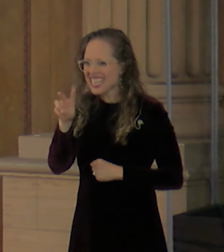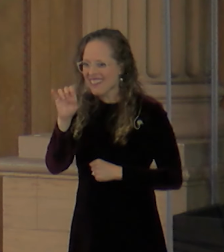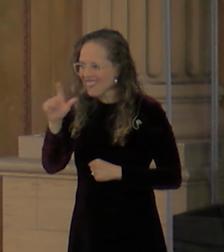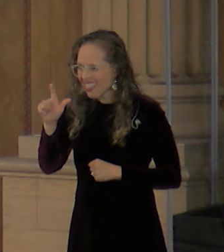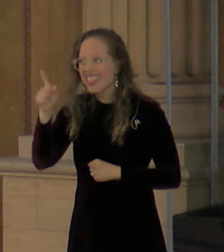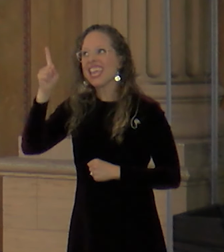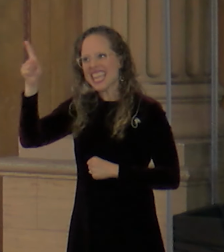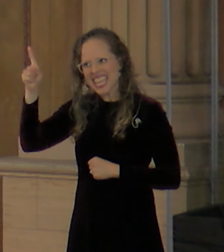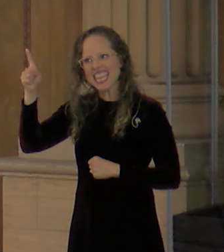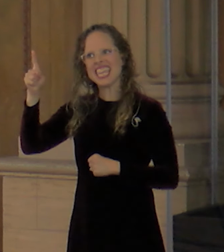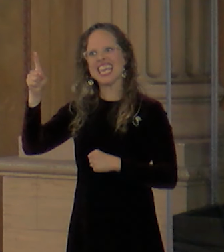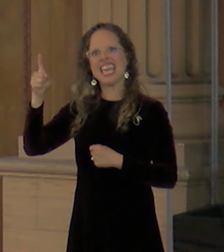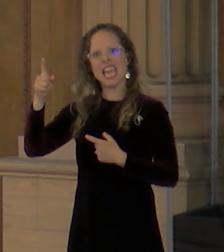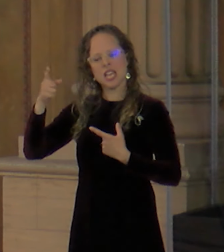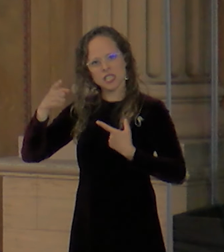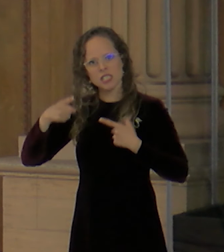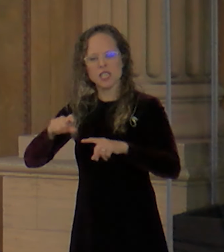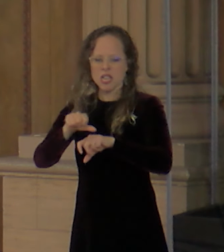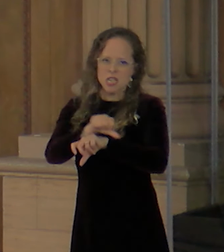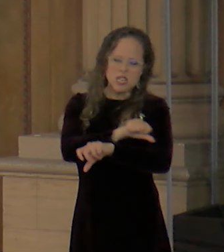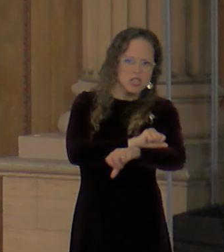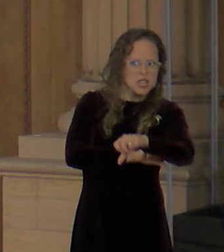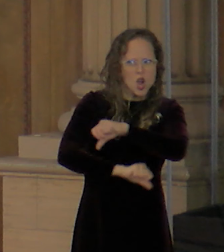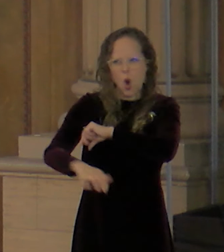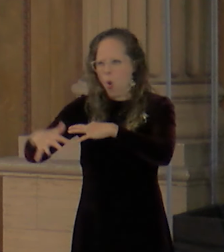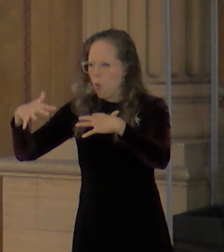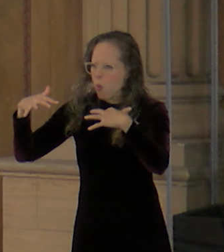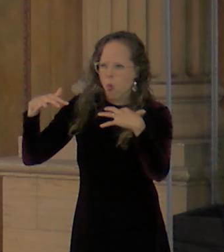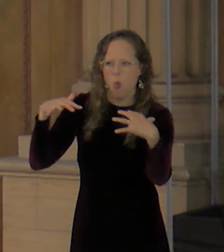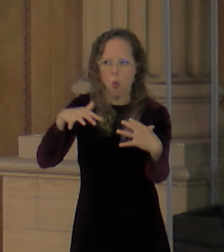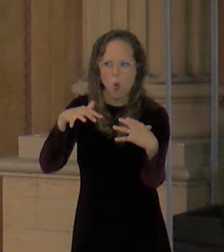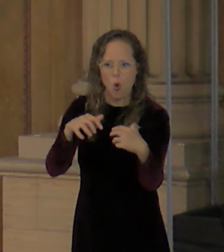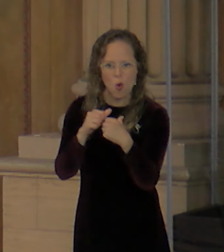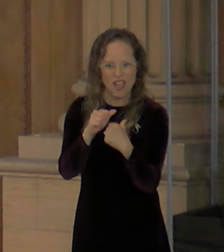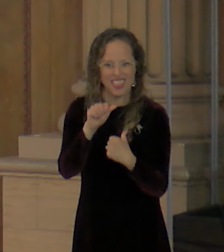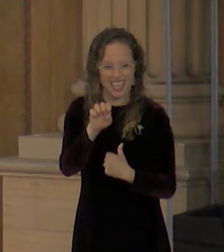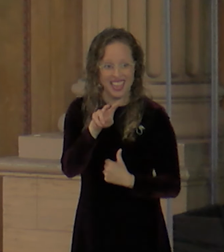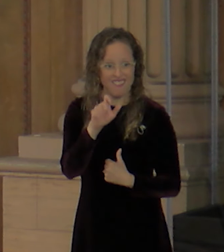against evil on our behalf, and at just the right moment, he'll end it.